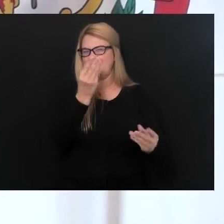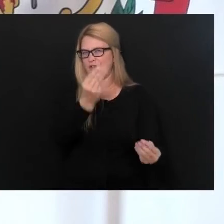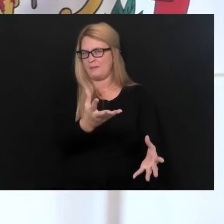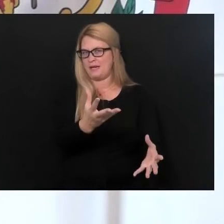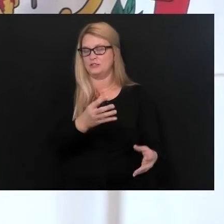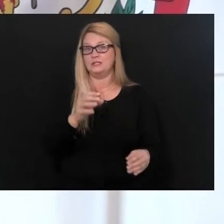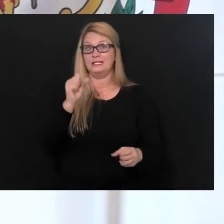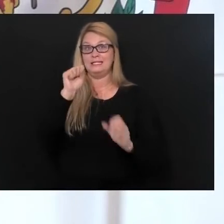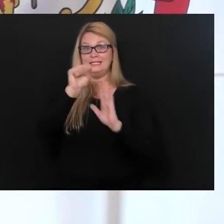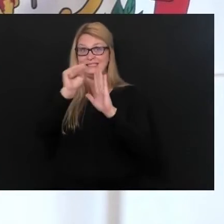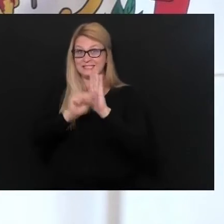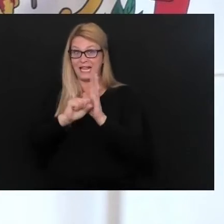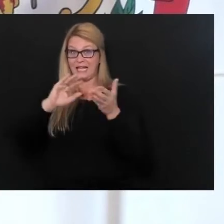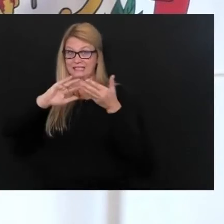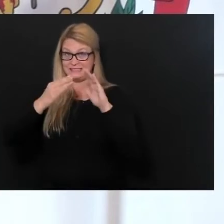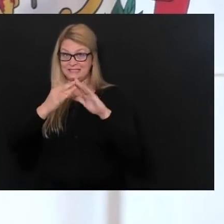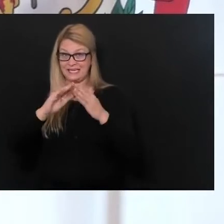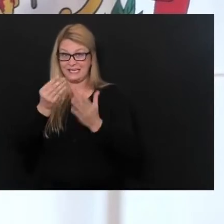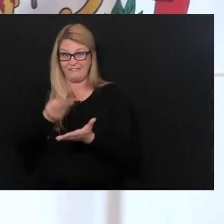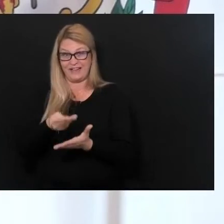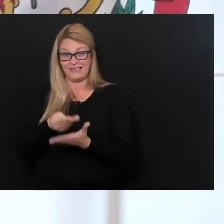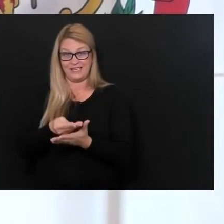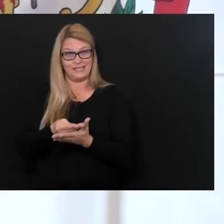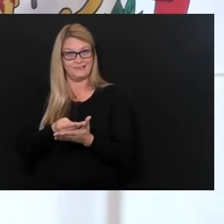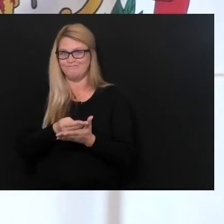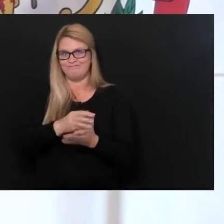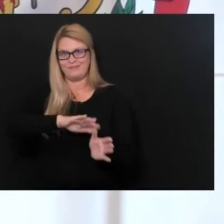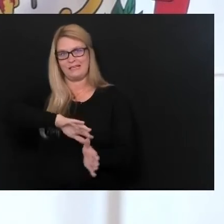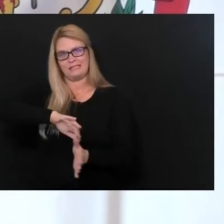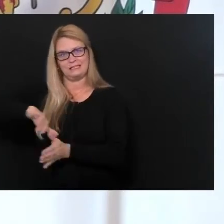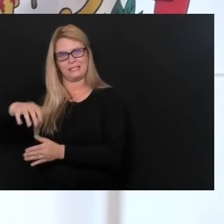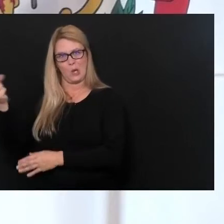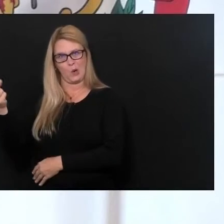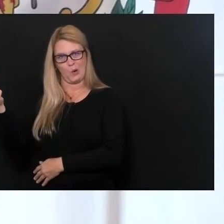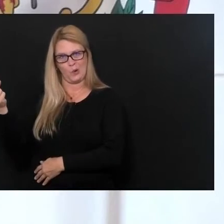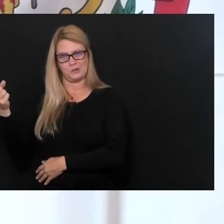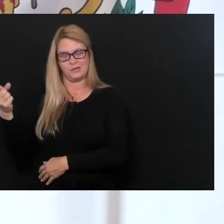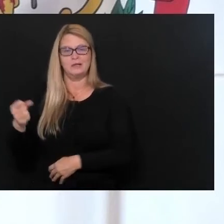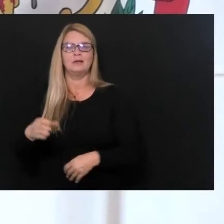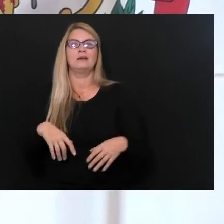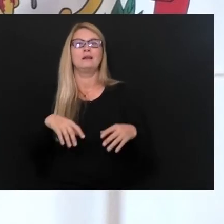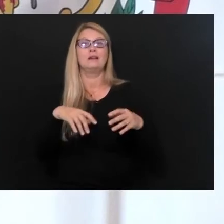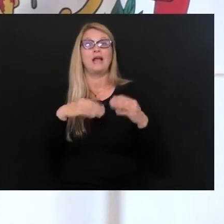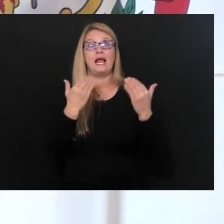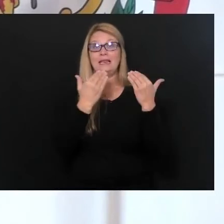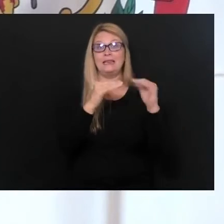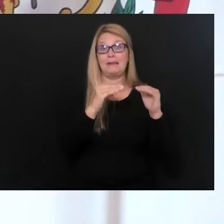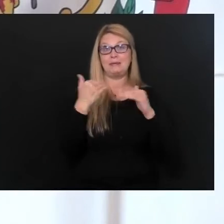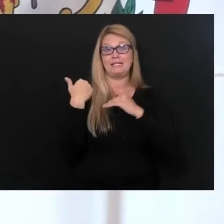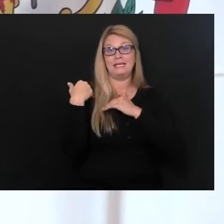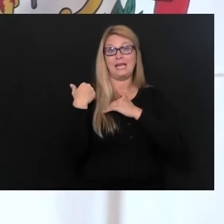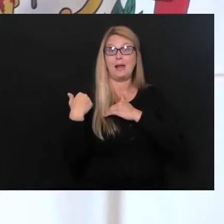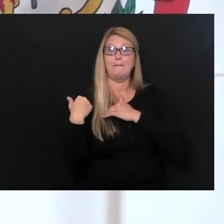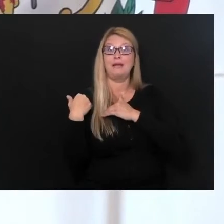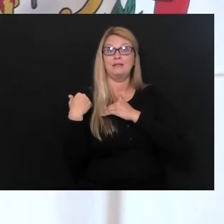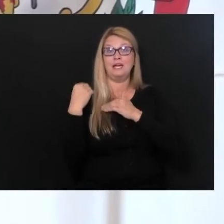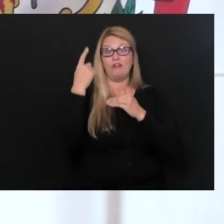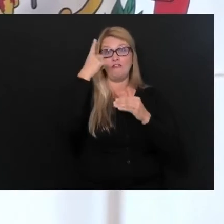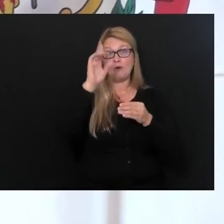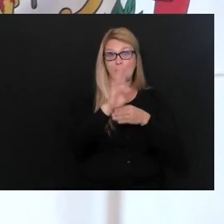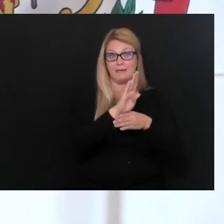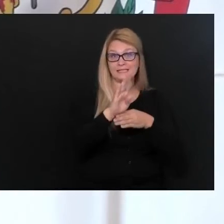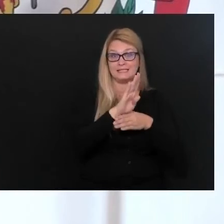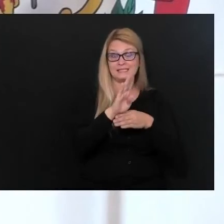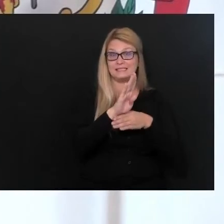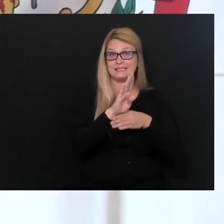and city funding, that's laid aside for right now. From the standpoint of limited liability to our businesses